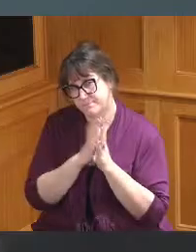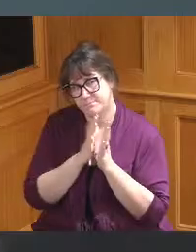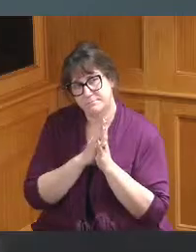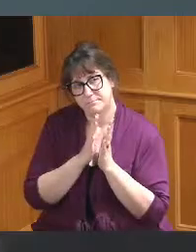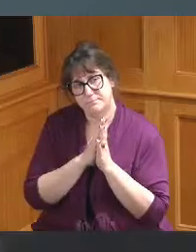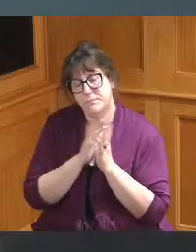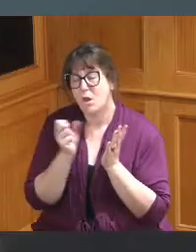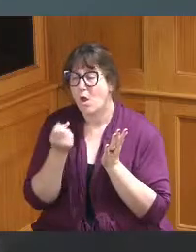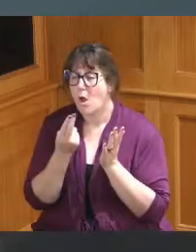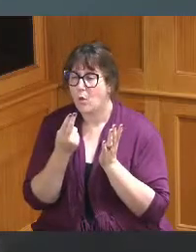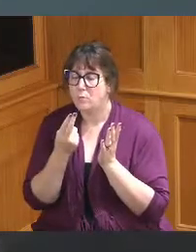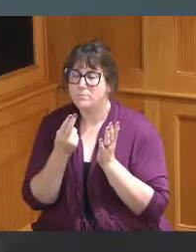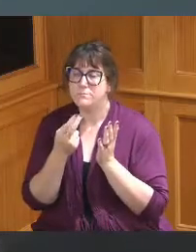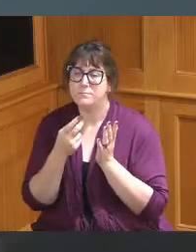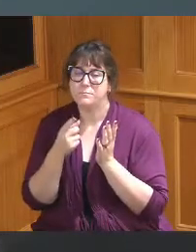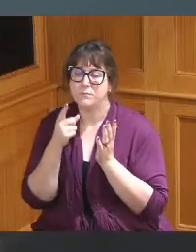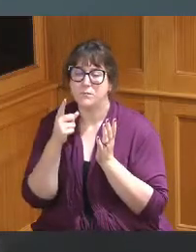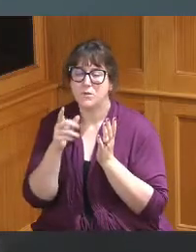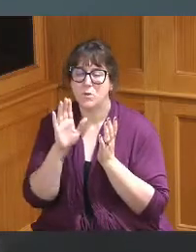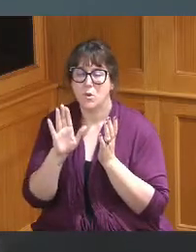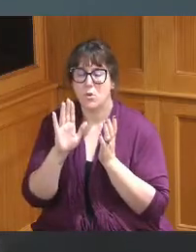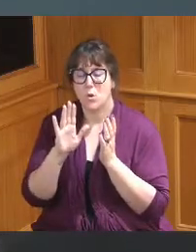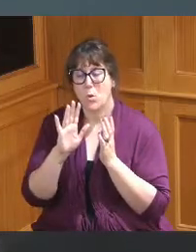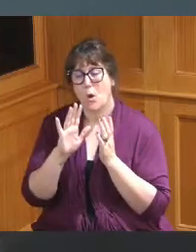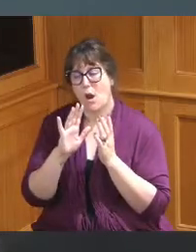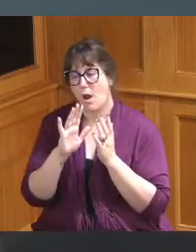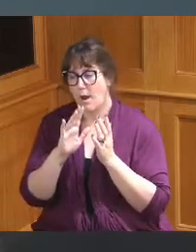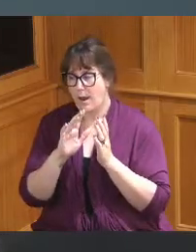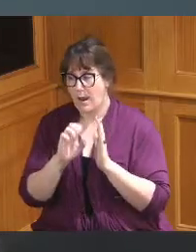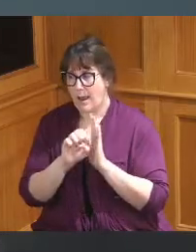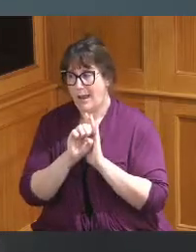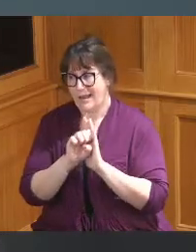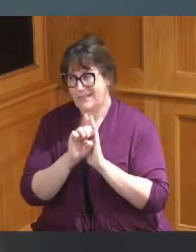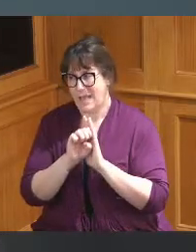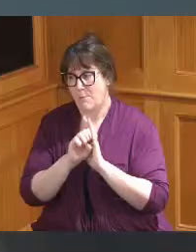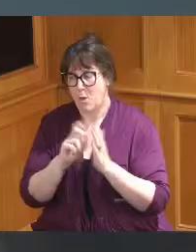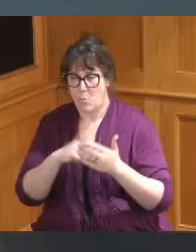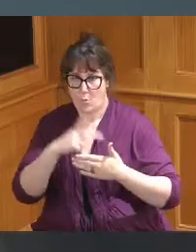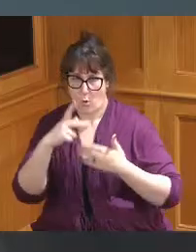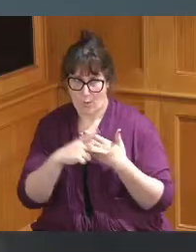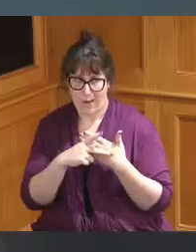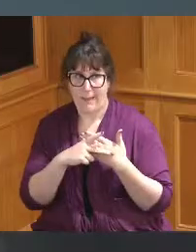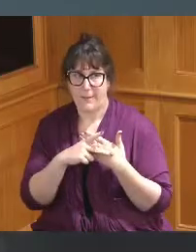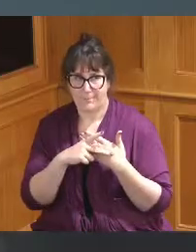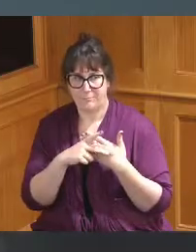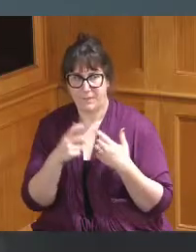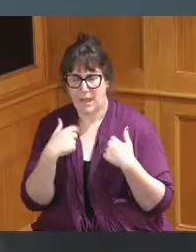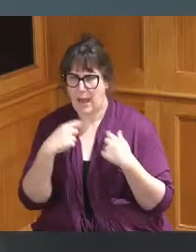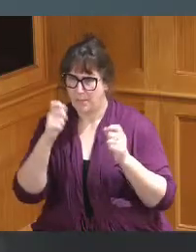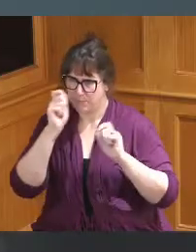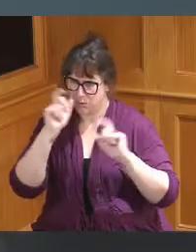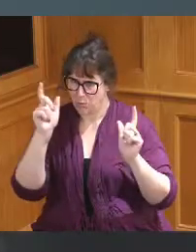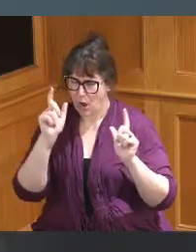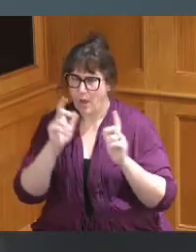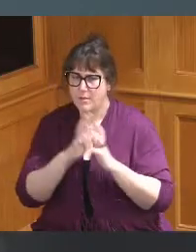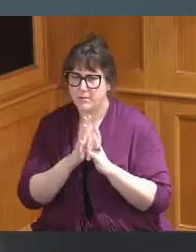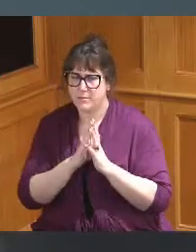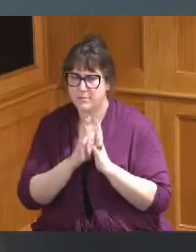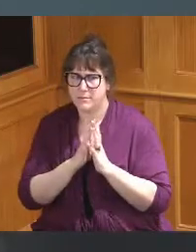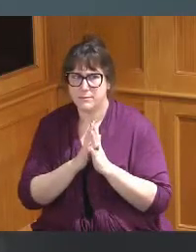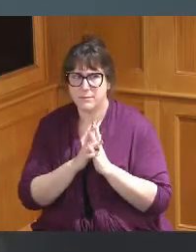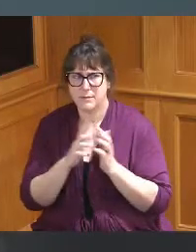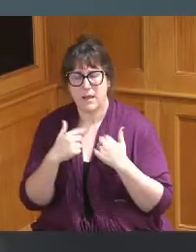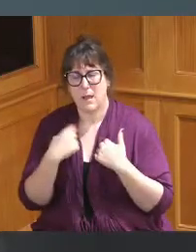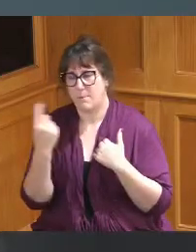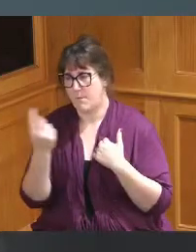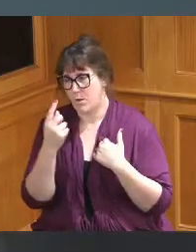5, okay. Oh, so your pilot program is going to be dealing with SBUs. I'm really a little surprised because I always have an